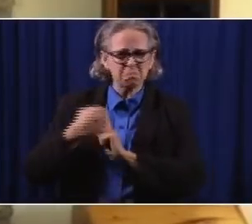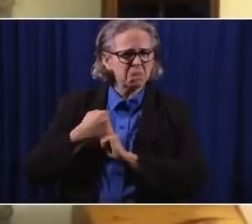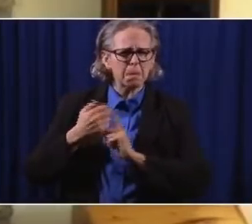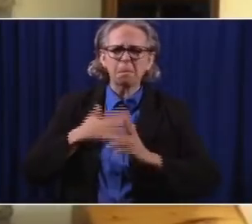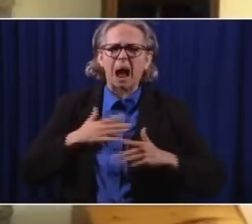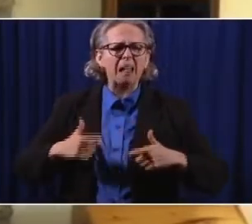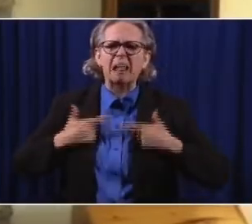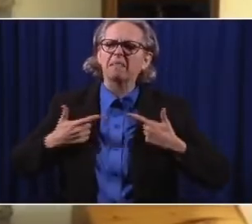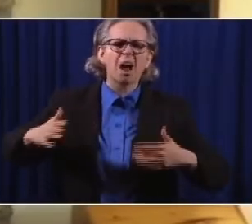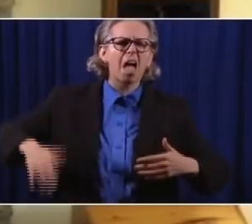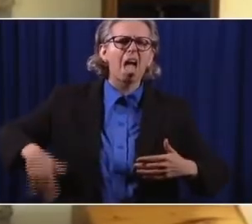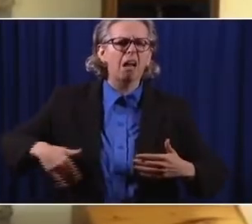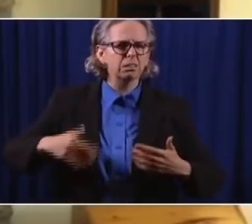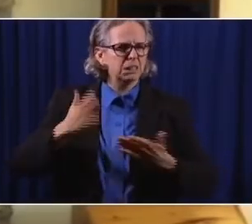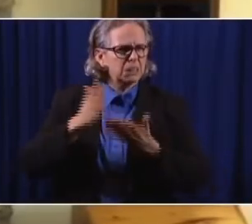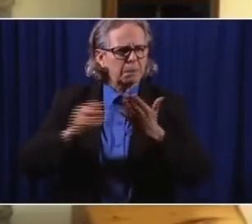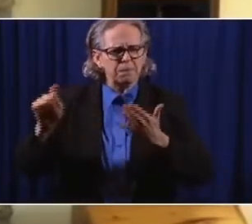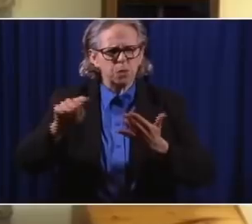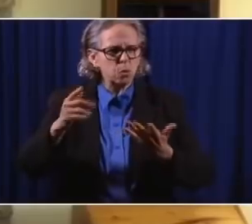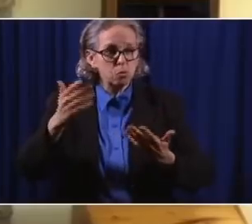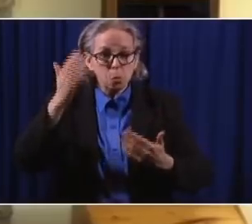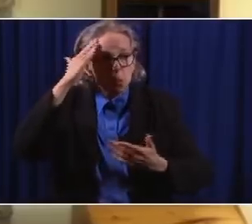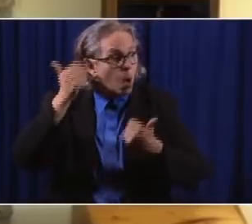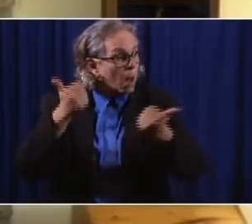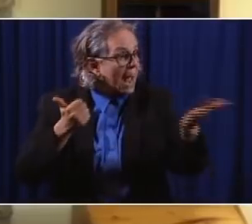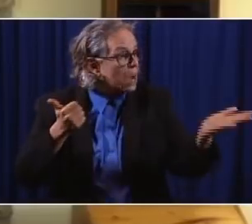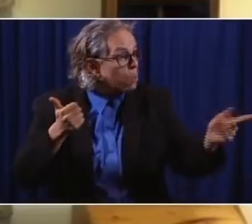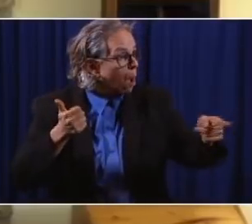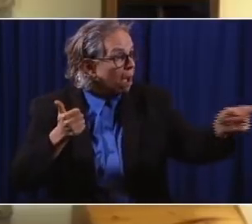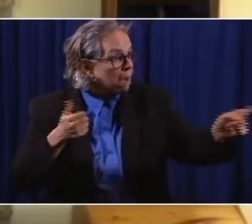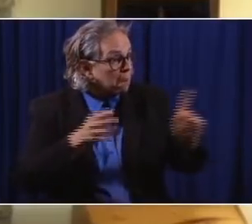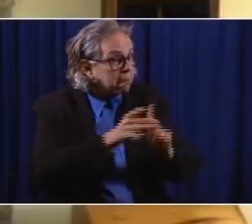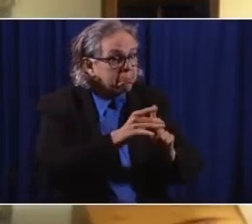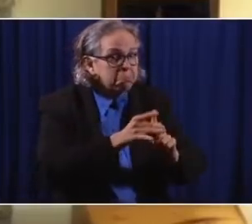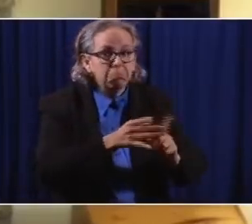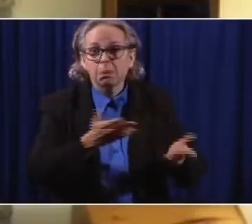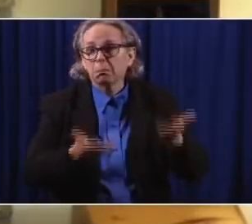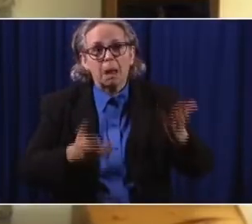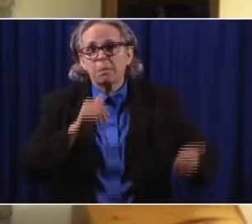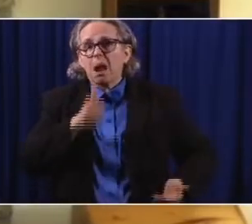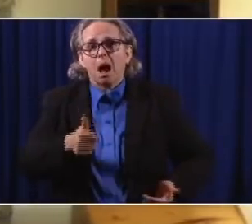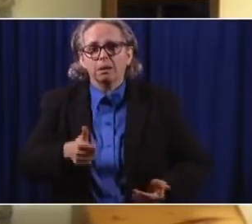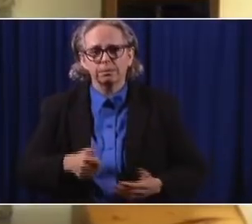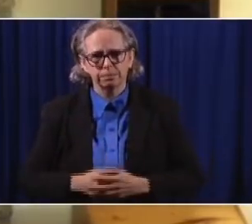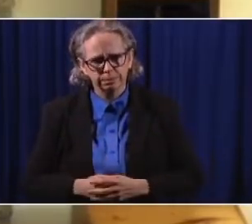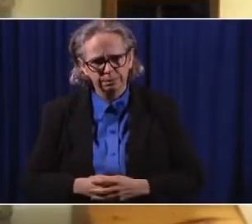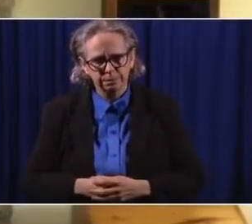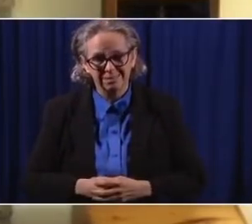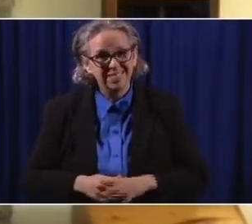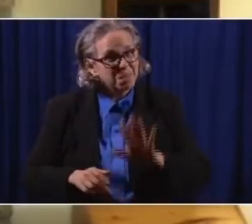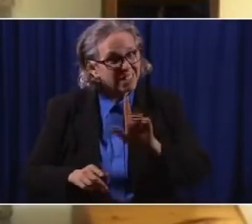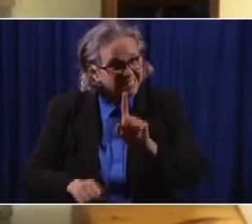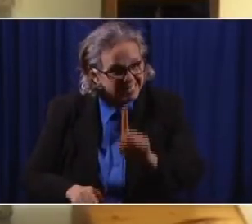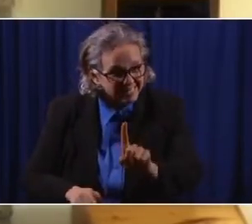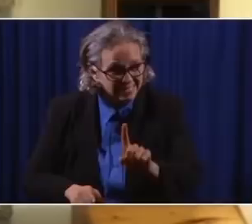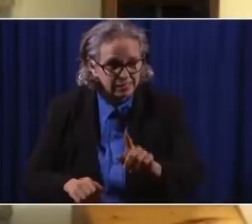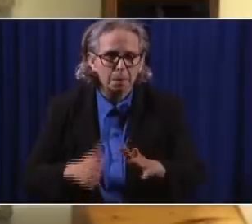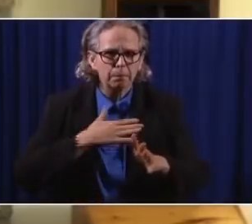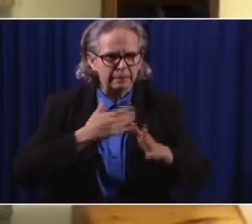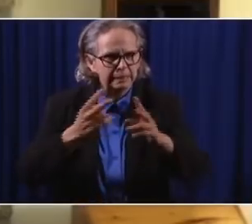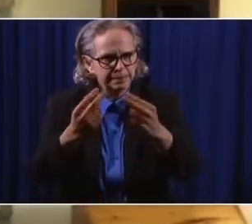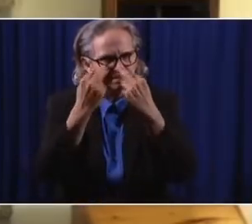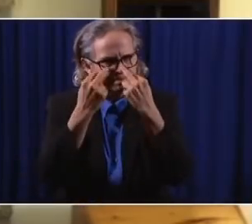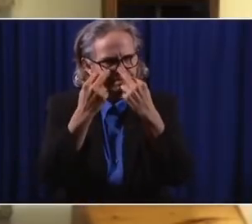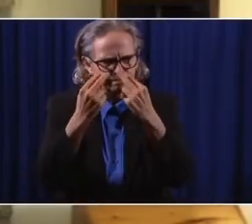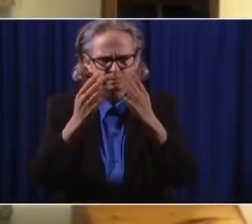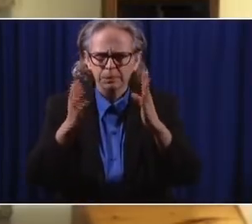family, and who have said, I'll pay attention when it gets serious.